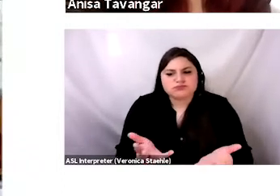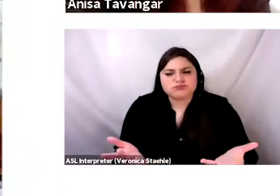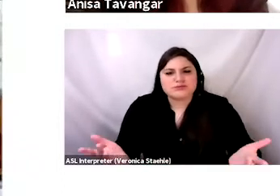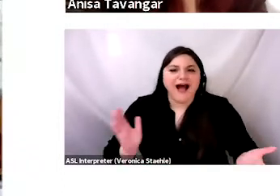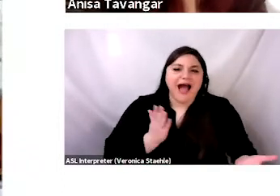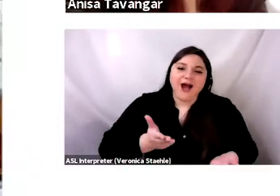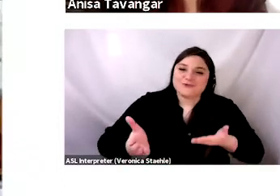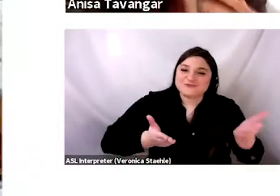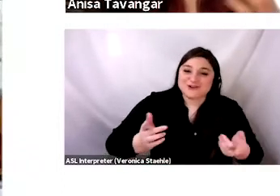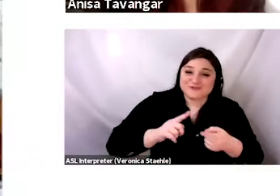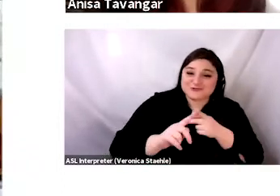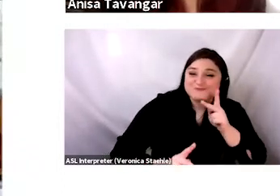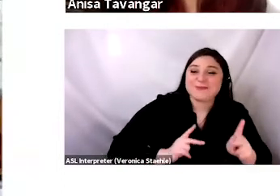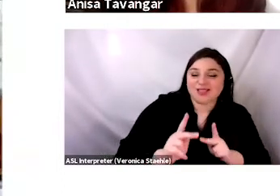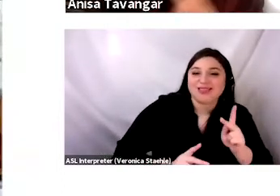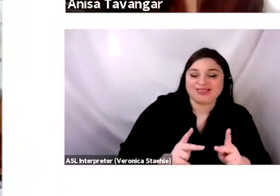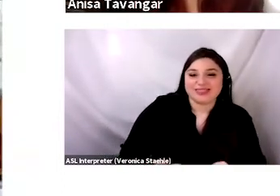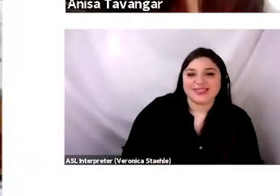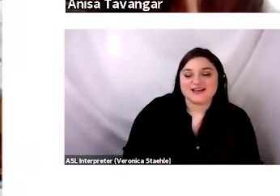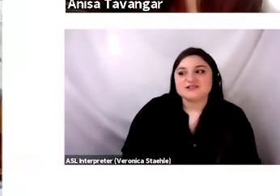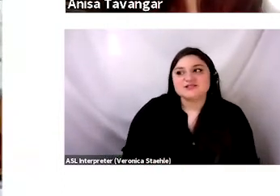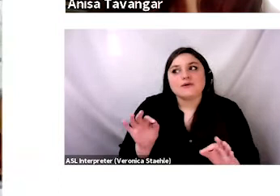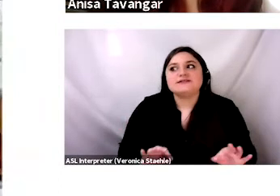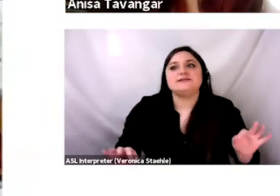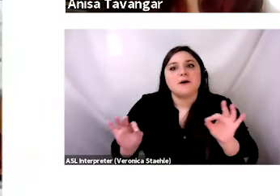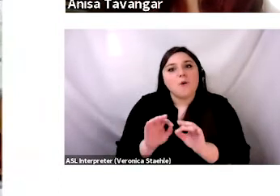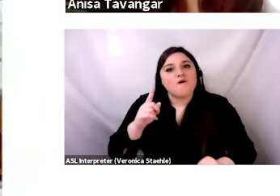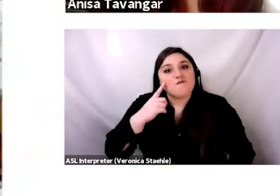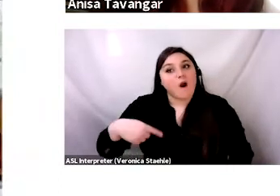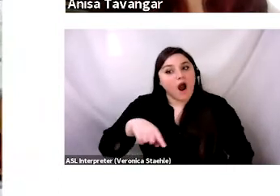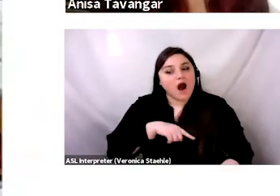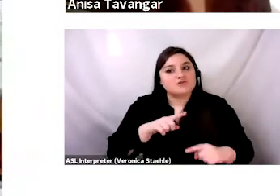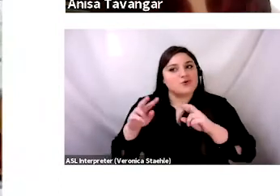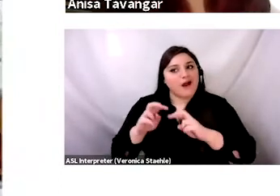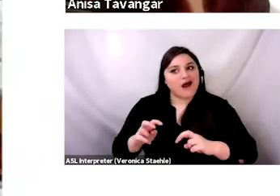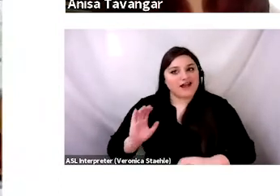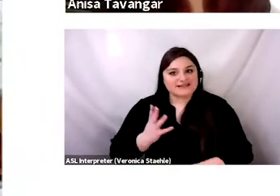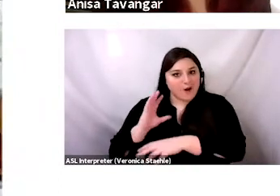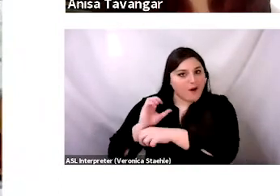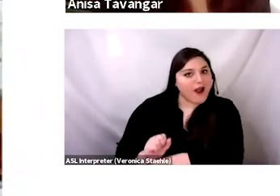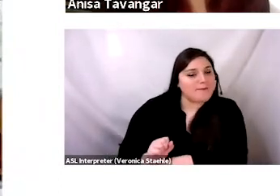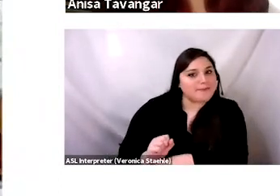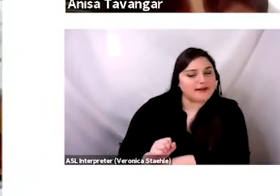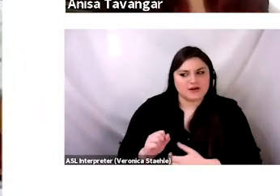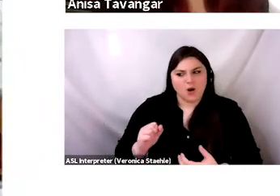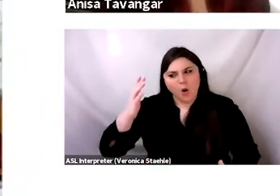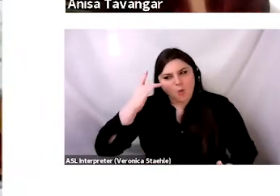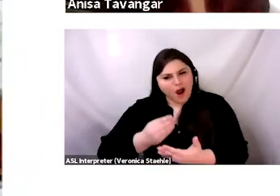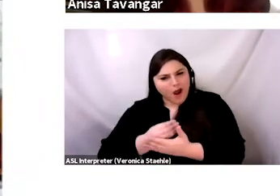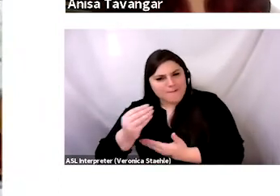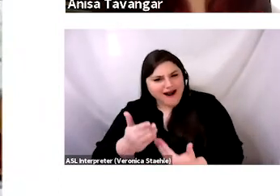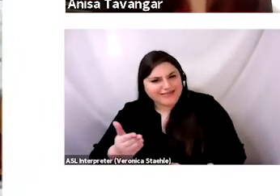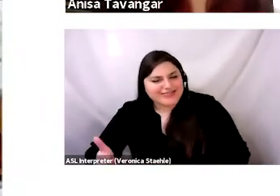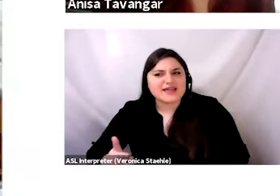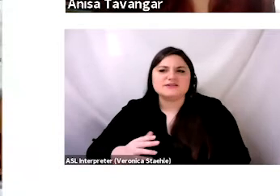it's really creating sort of an awareness of our habits. So noticing, why do you tend to buy things? When do you tend to buy things? What do you tend to wear,